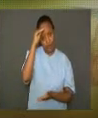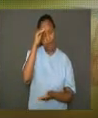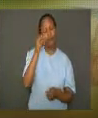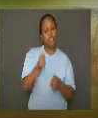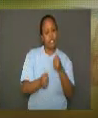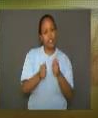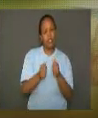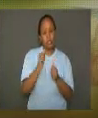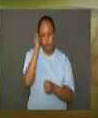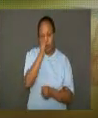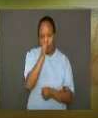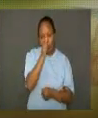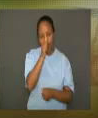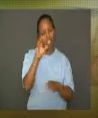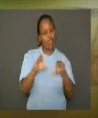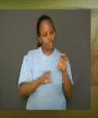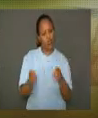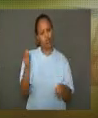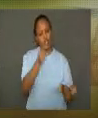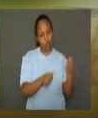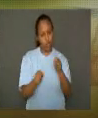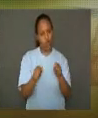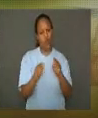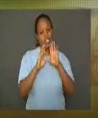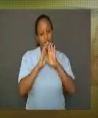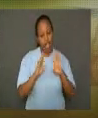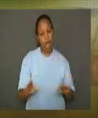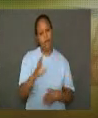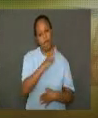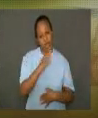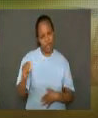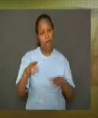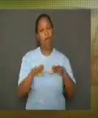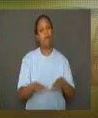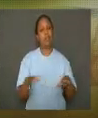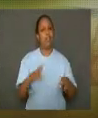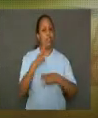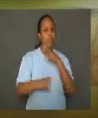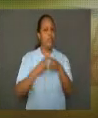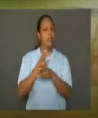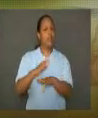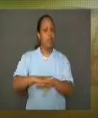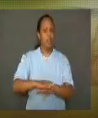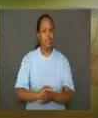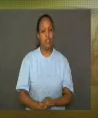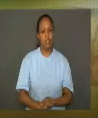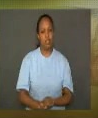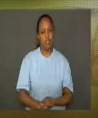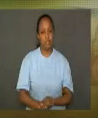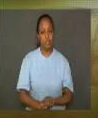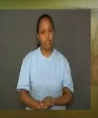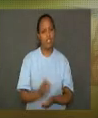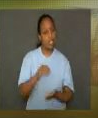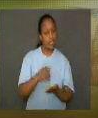which Ethiopia has contributed to the peace and stability of the world. We